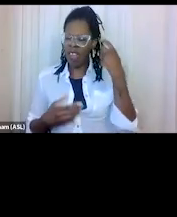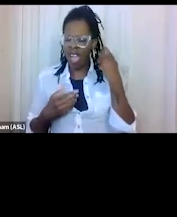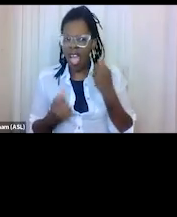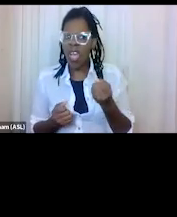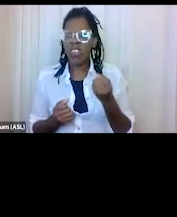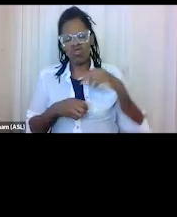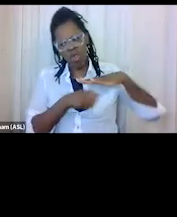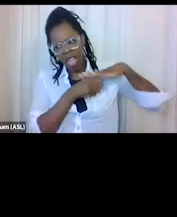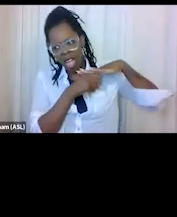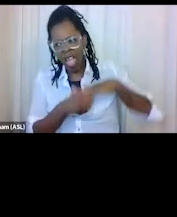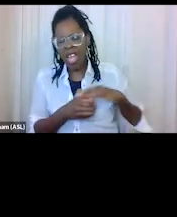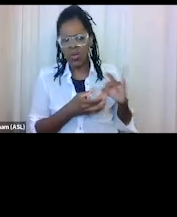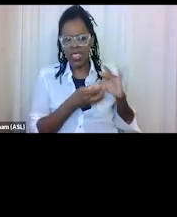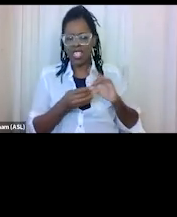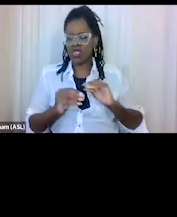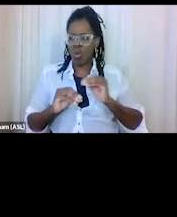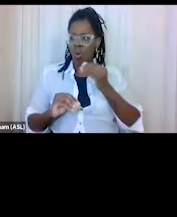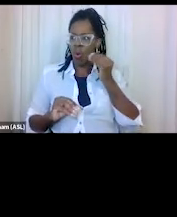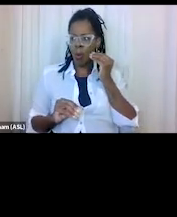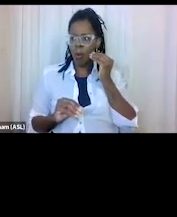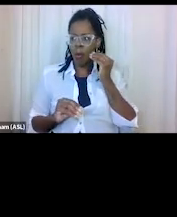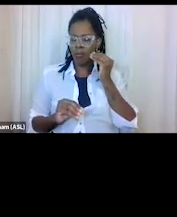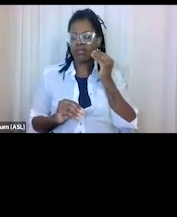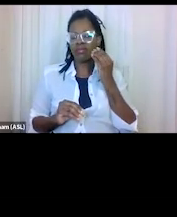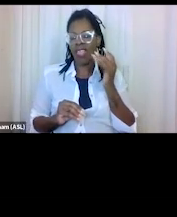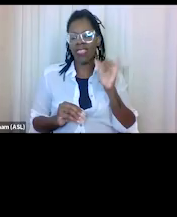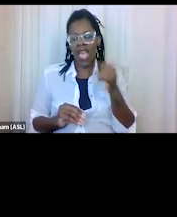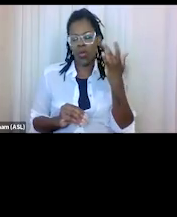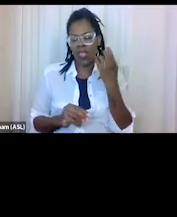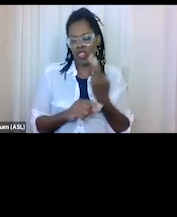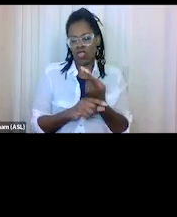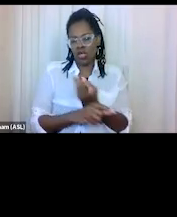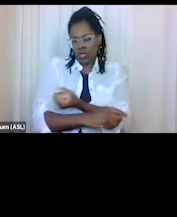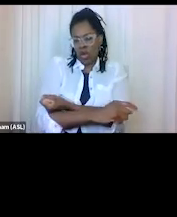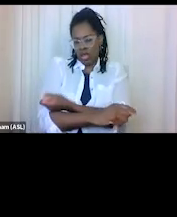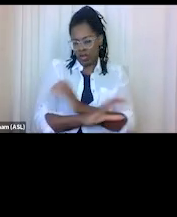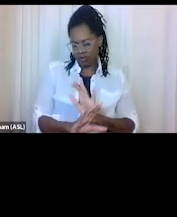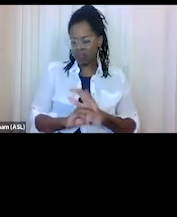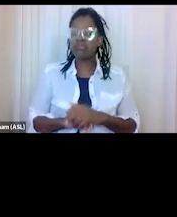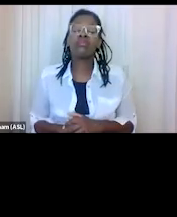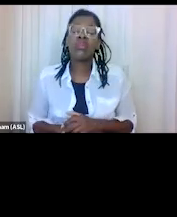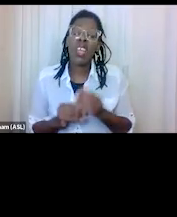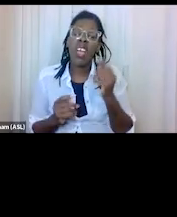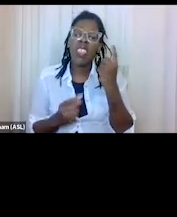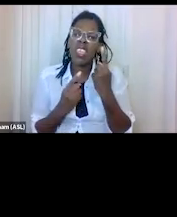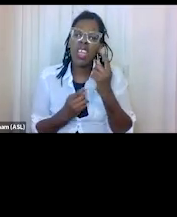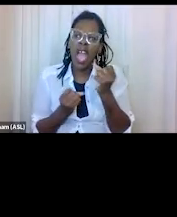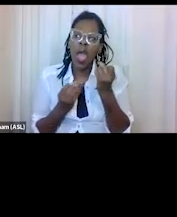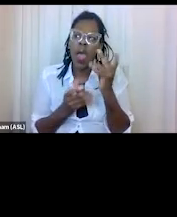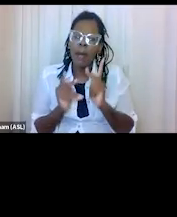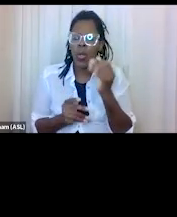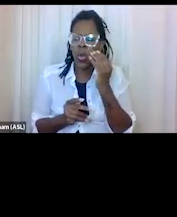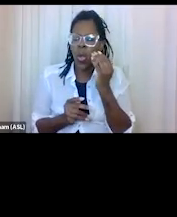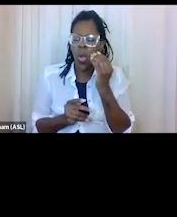and stress associated with being homeless. And just a little thought experiment. Think about how many people adults, youth, kids, who are